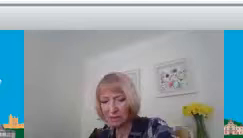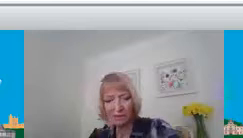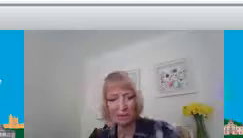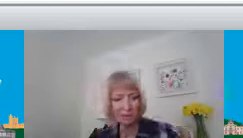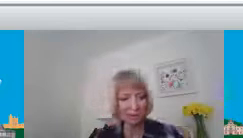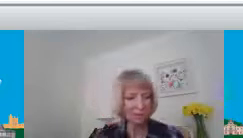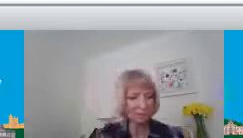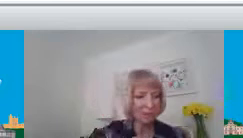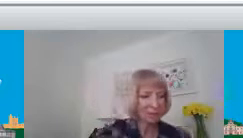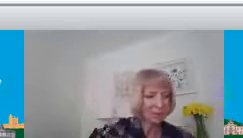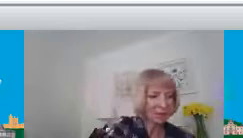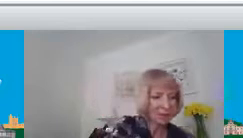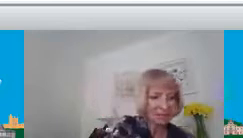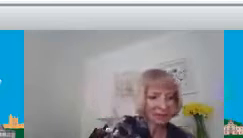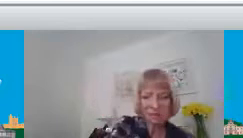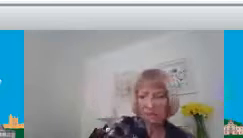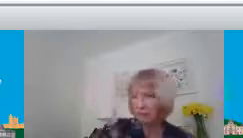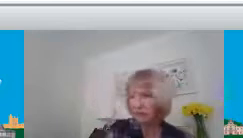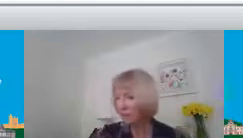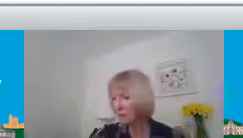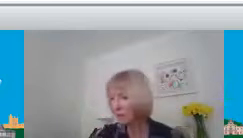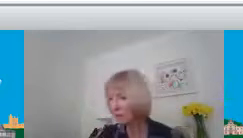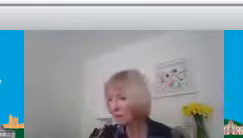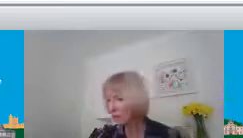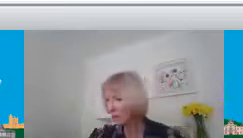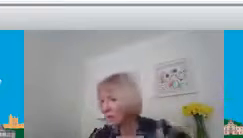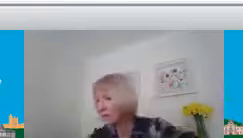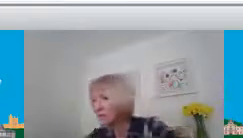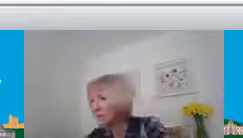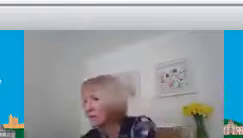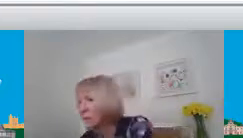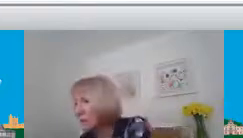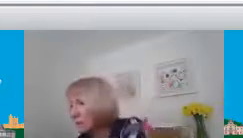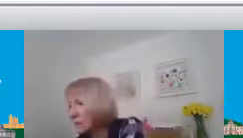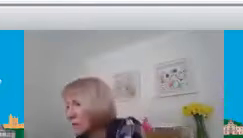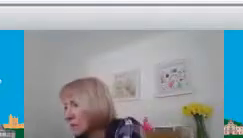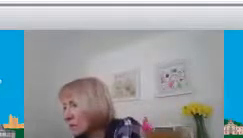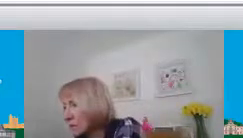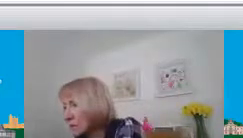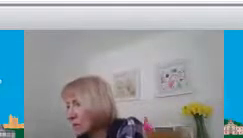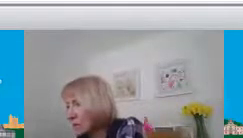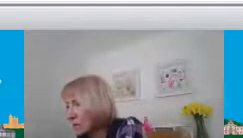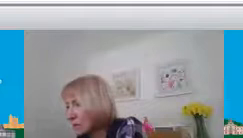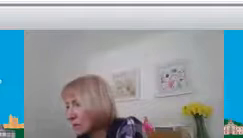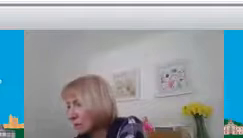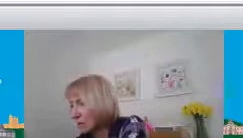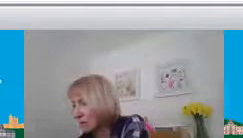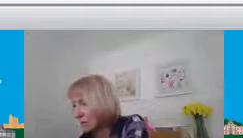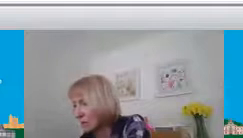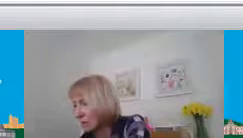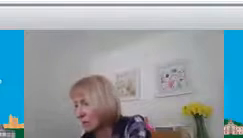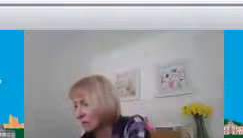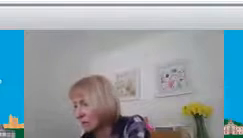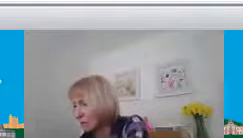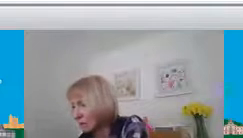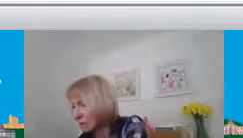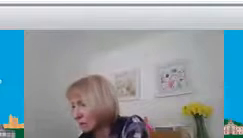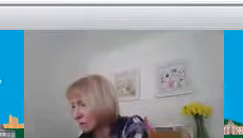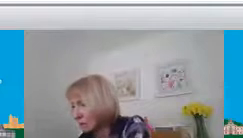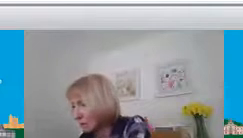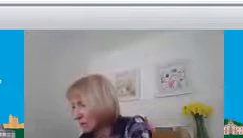in. So a consultant or another clinician would look at every single referral and make sure that that patient, if clinically